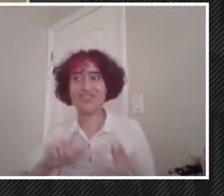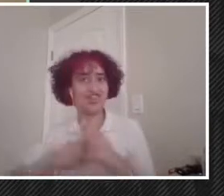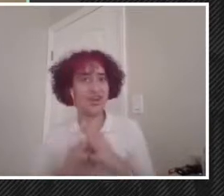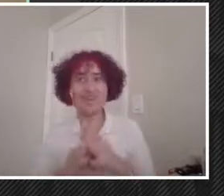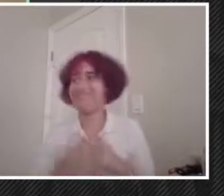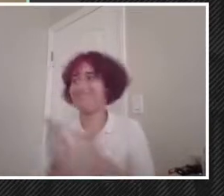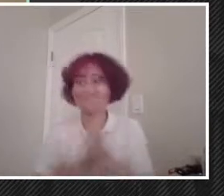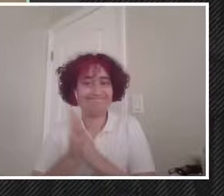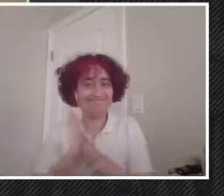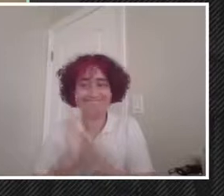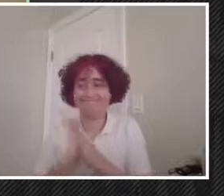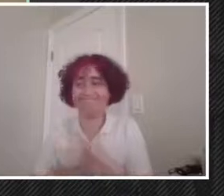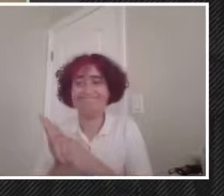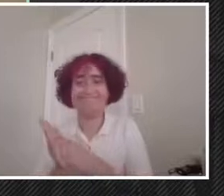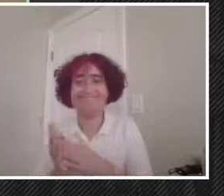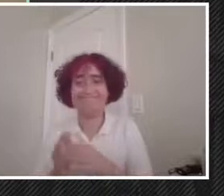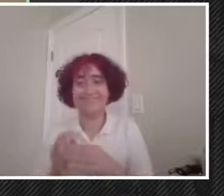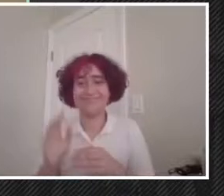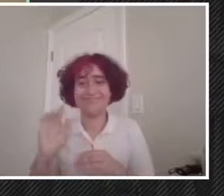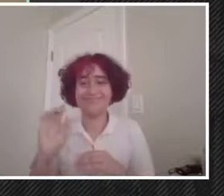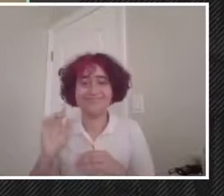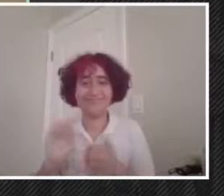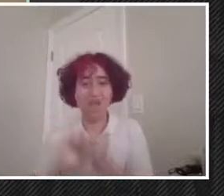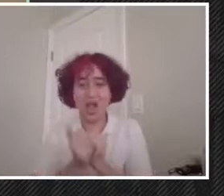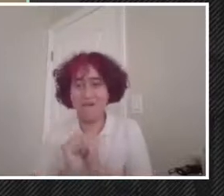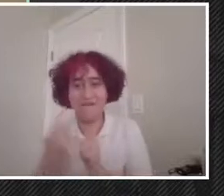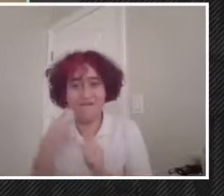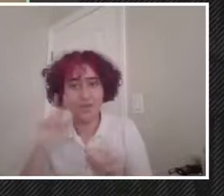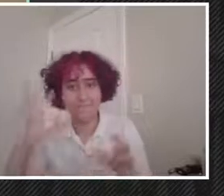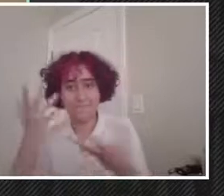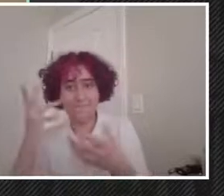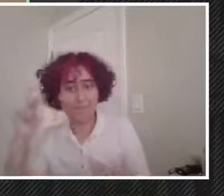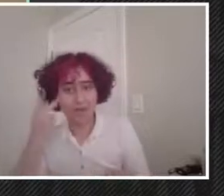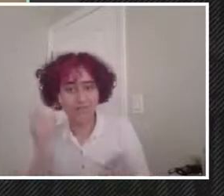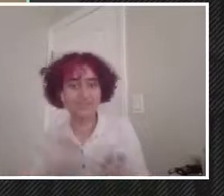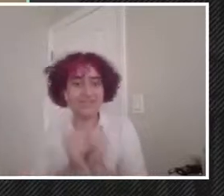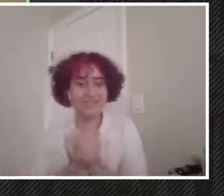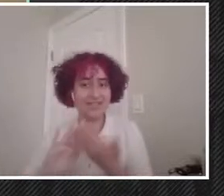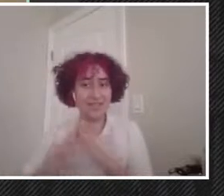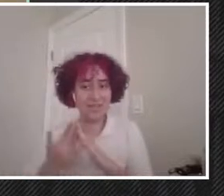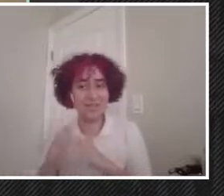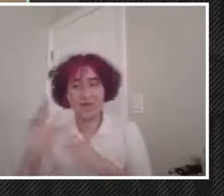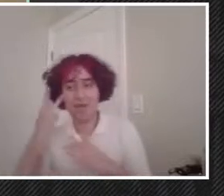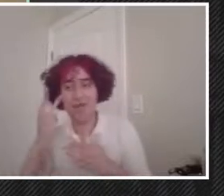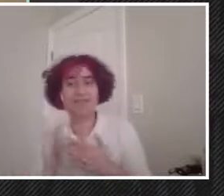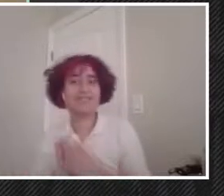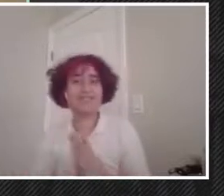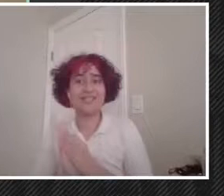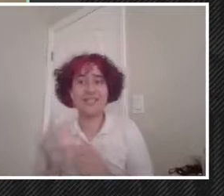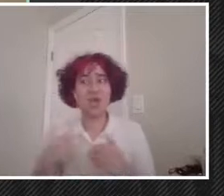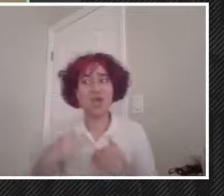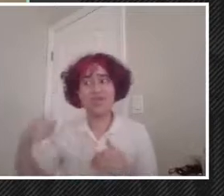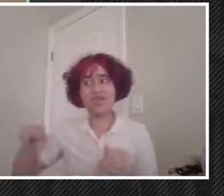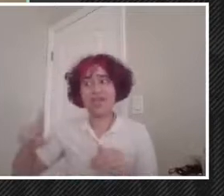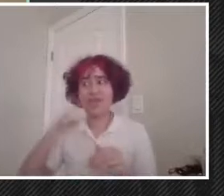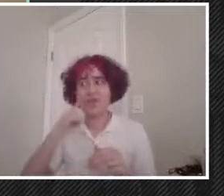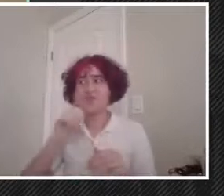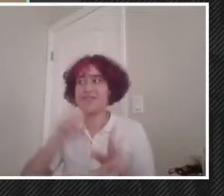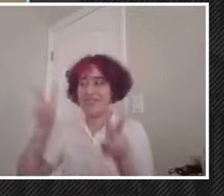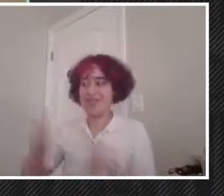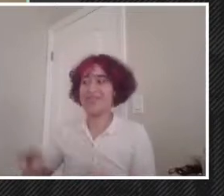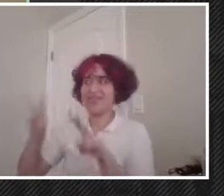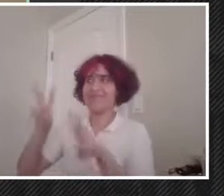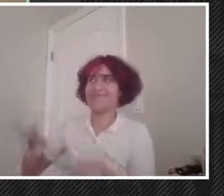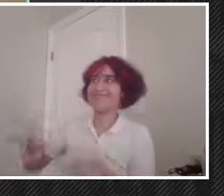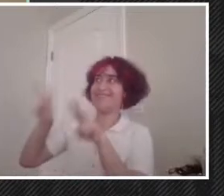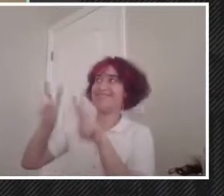That they will at that point be thought of as current leaders and not just rising or future leaders, because hopefully they will have been, part